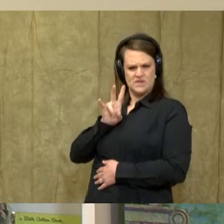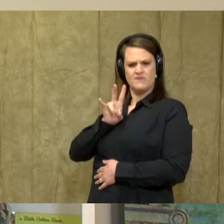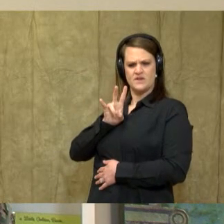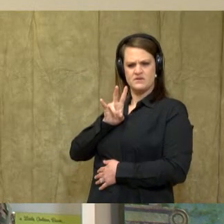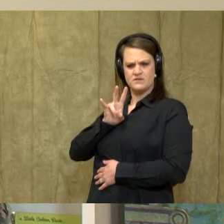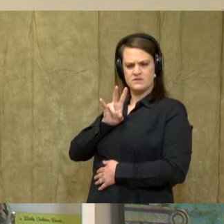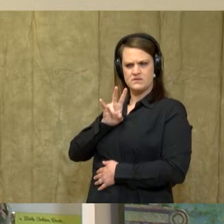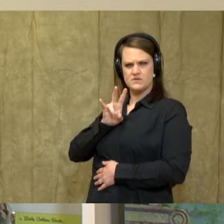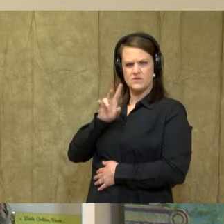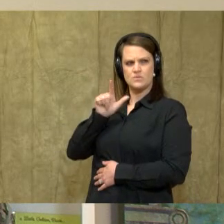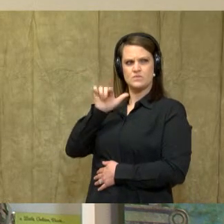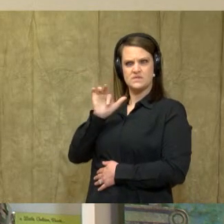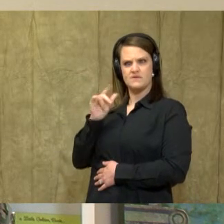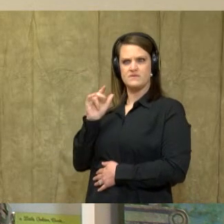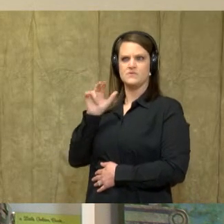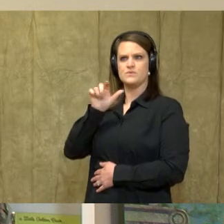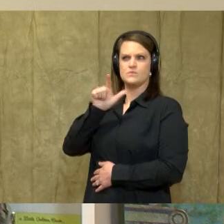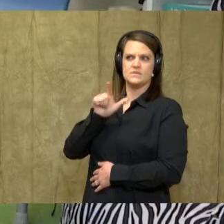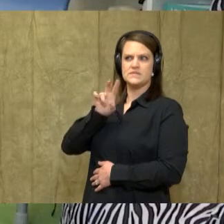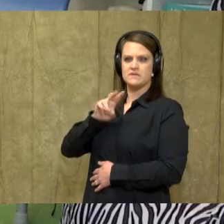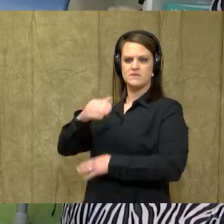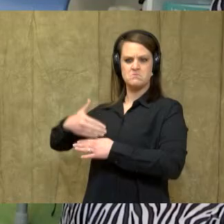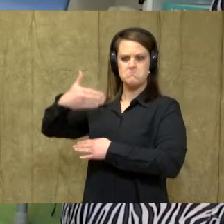So what comes after 27, Miss Smith?